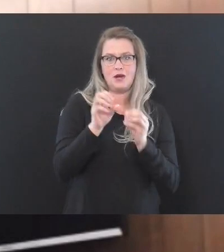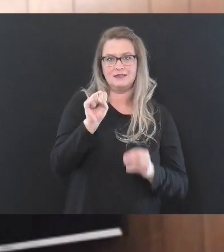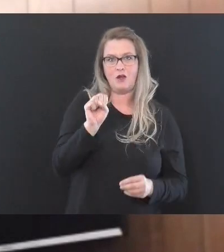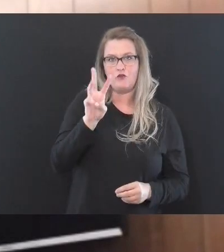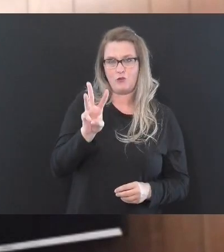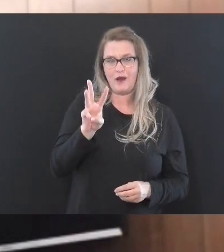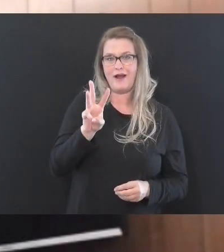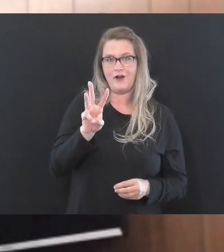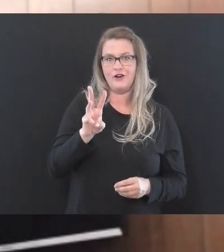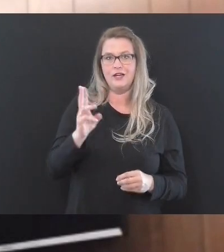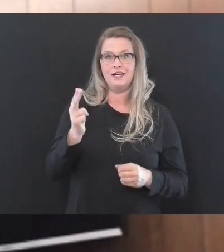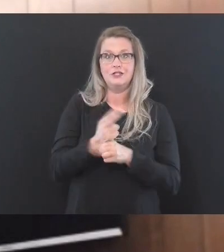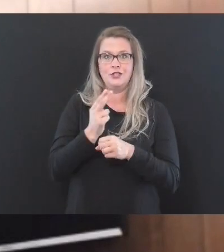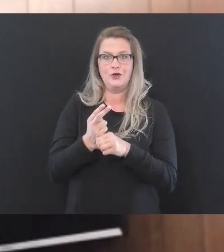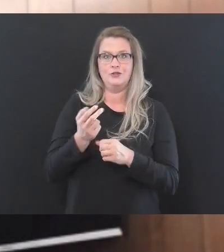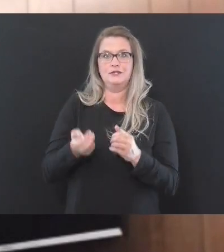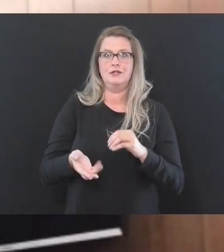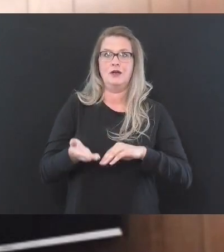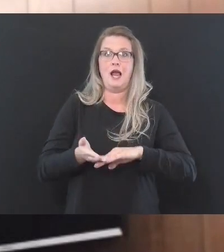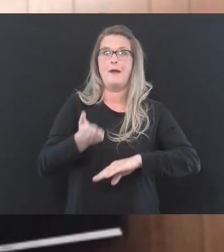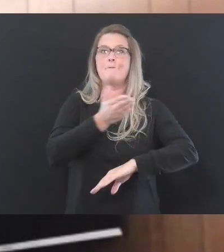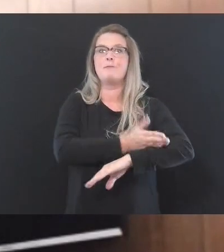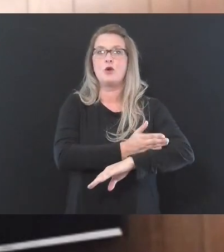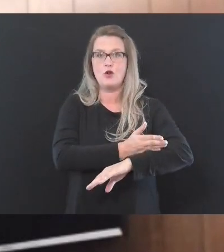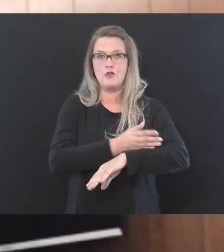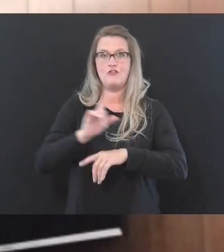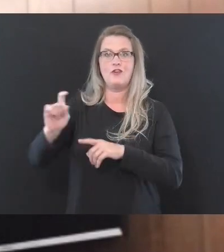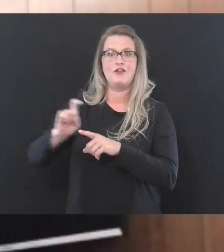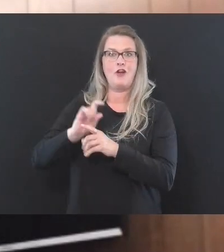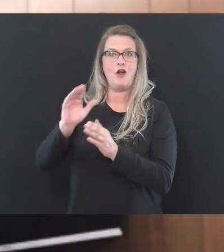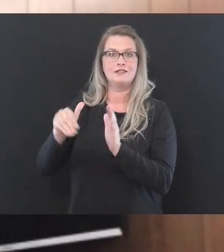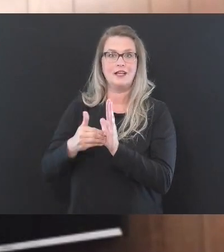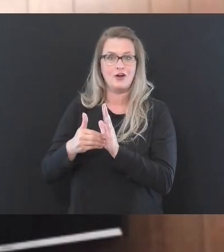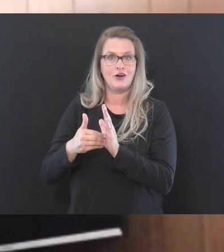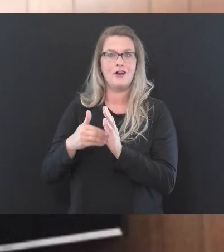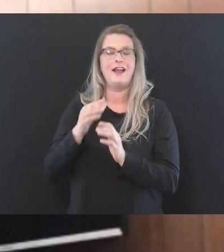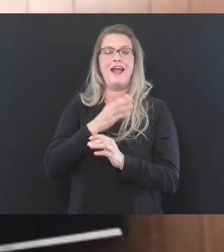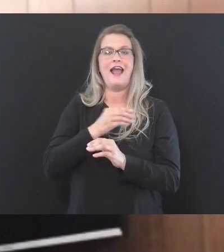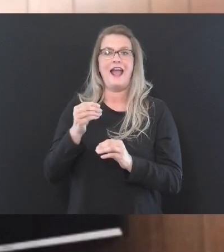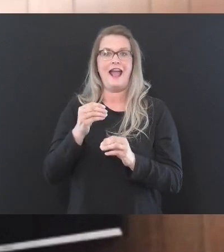used to help improve the call center, as well as improve the efficiency of